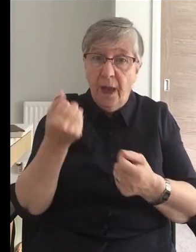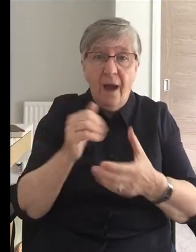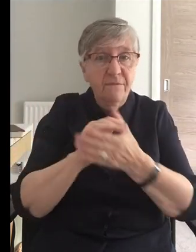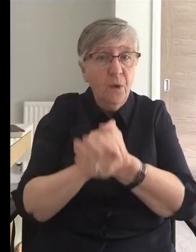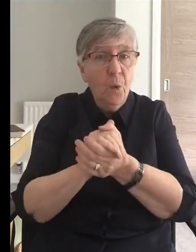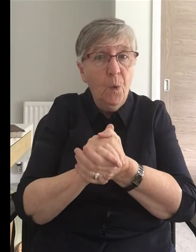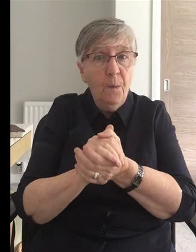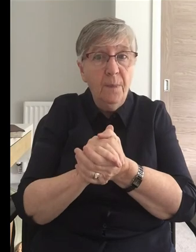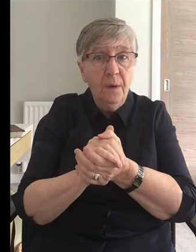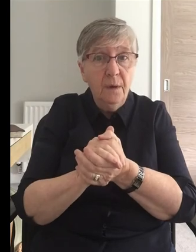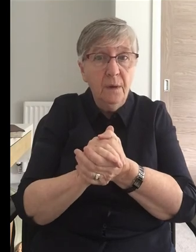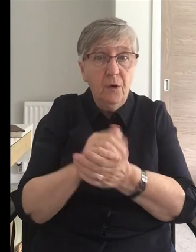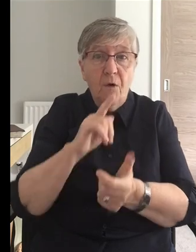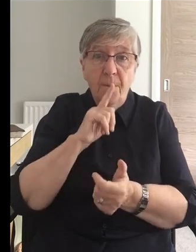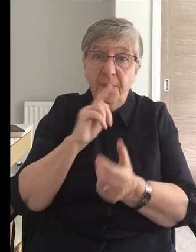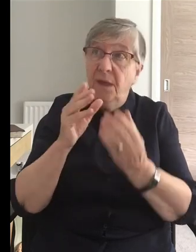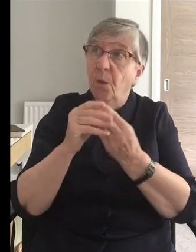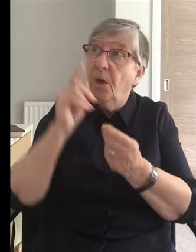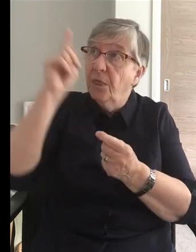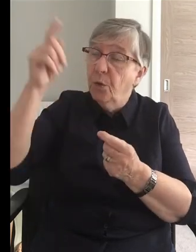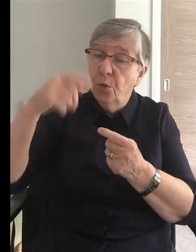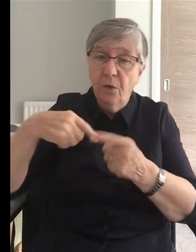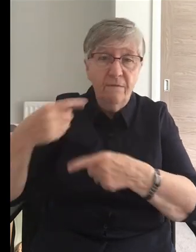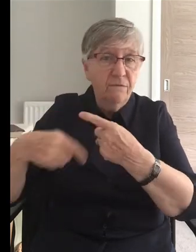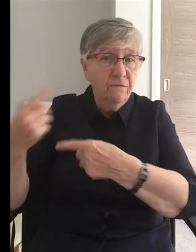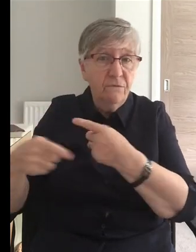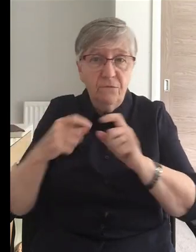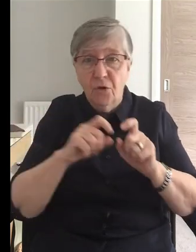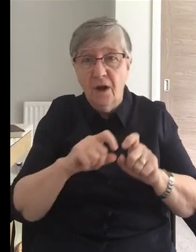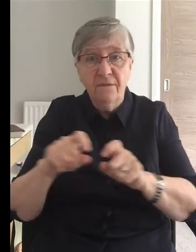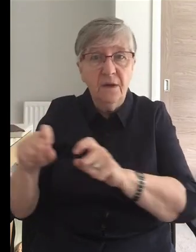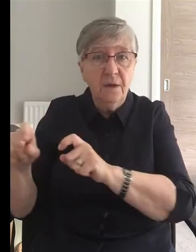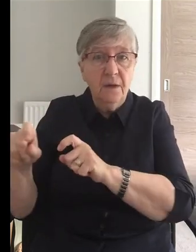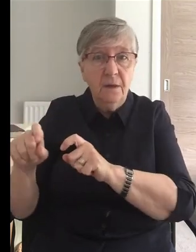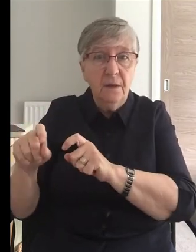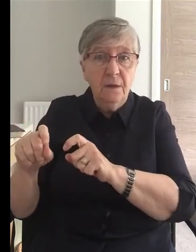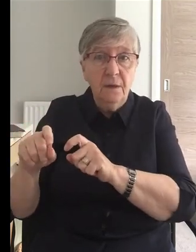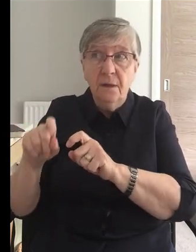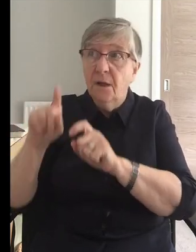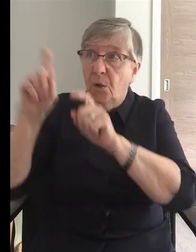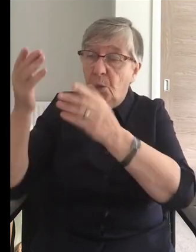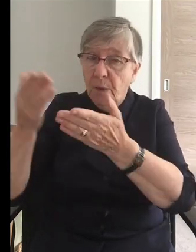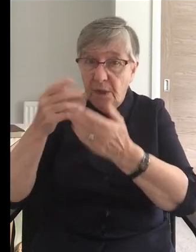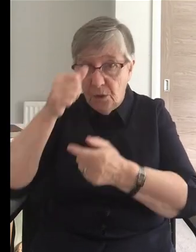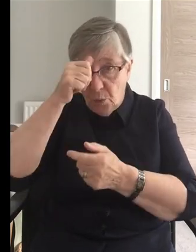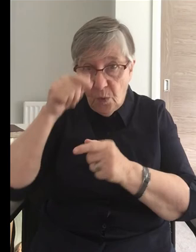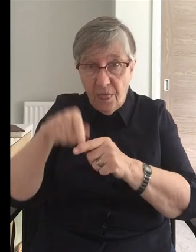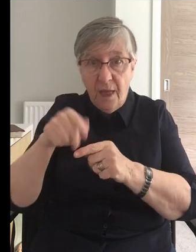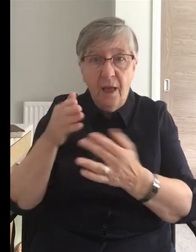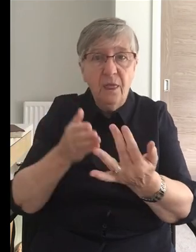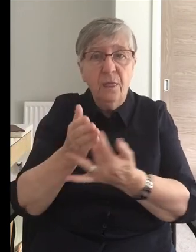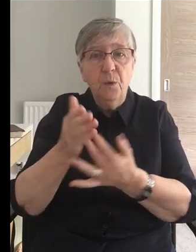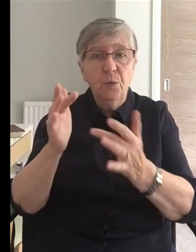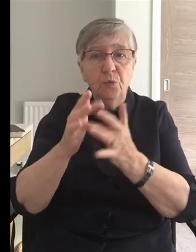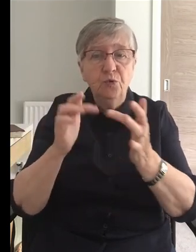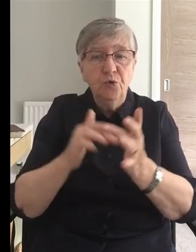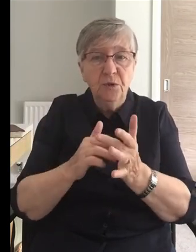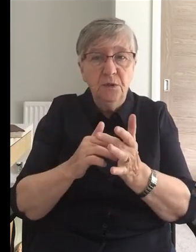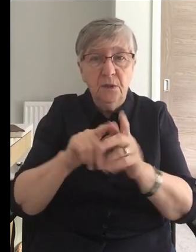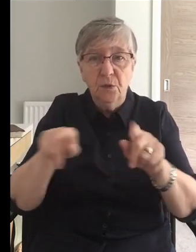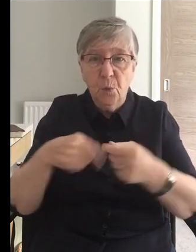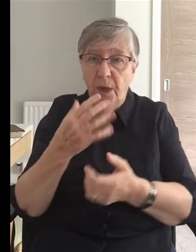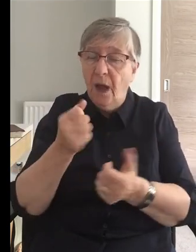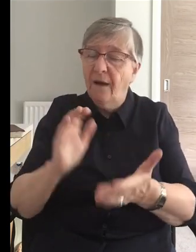of being with you for all eternity that has come to us through Jesus. We have joy